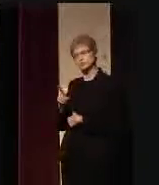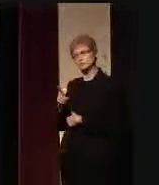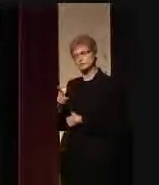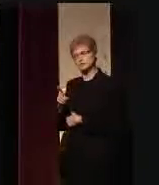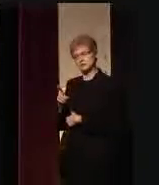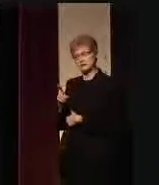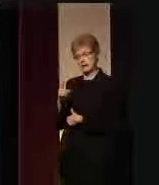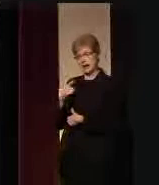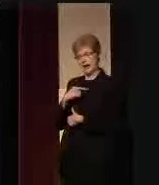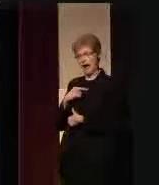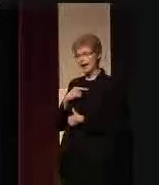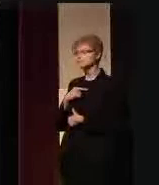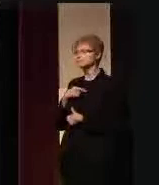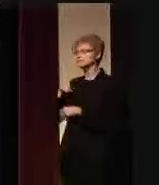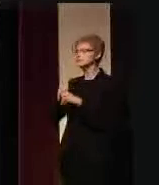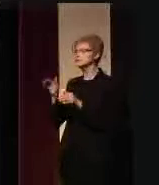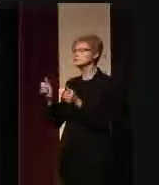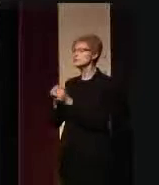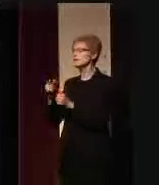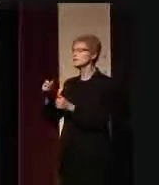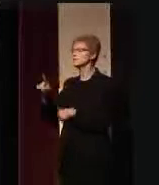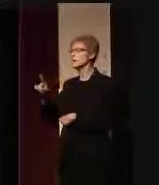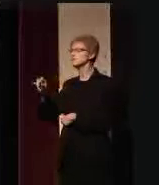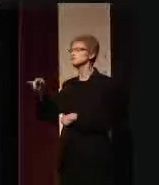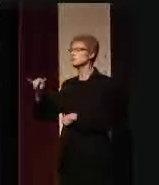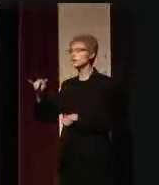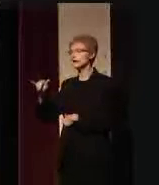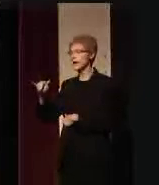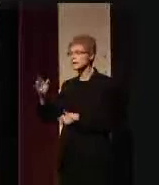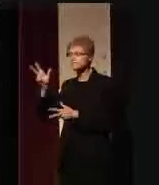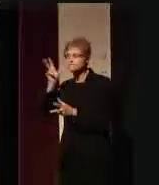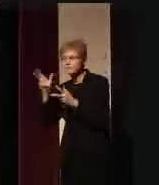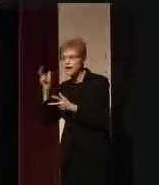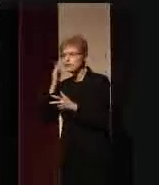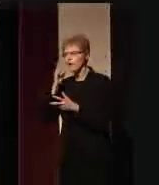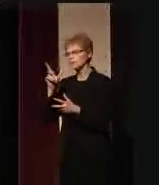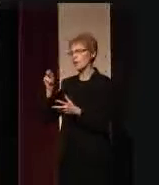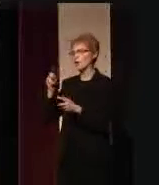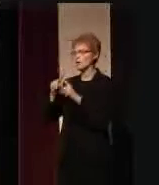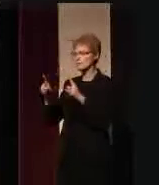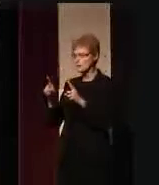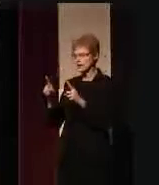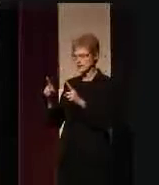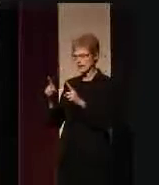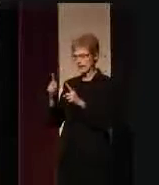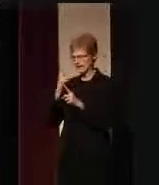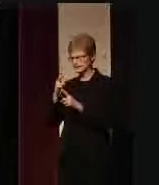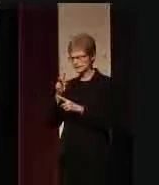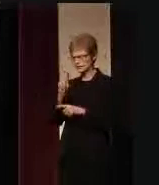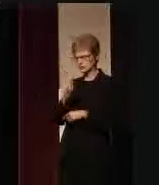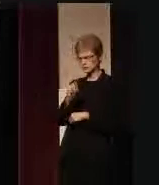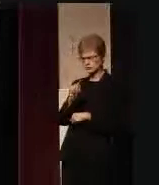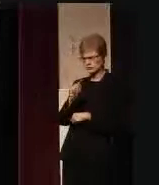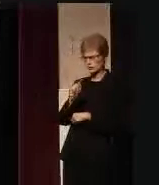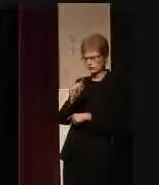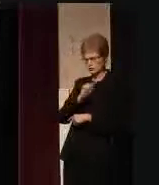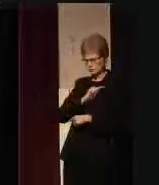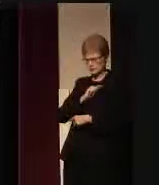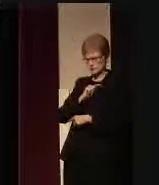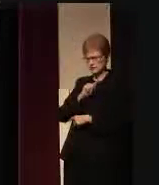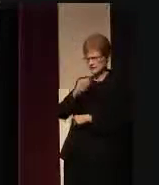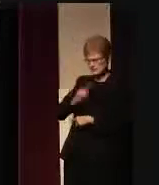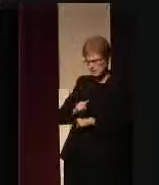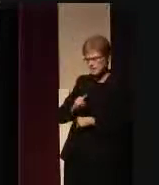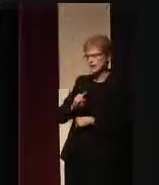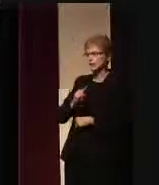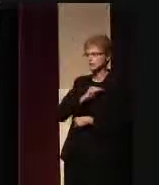room. I can't be sure. But I'm talking about danger signs. I'm talking about similarities that I see, that I saw in the George Zimmerman